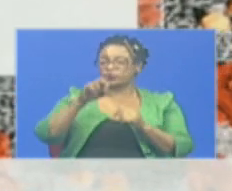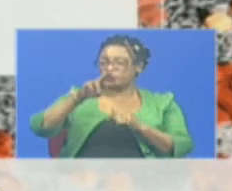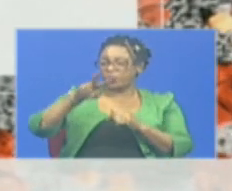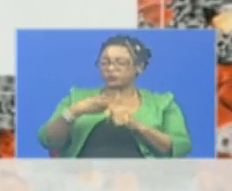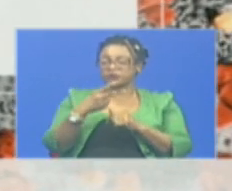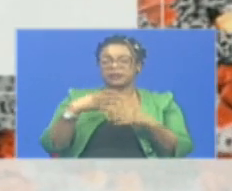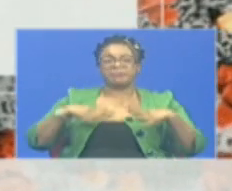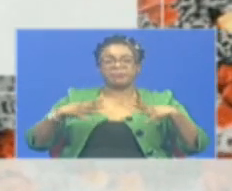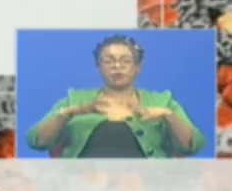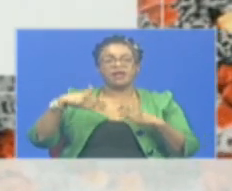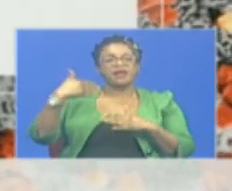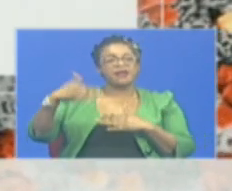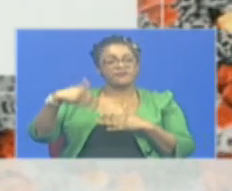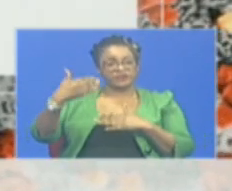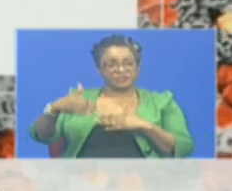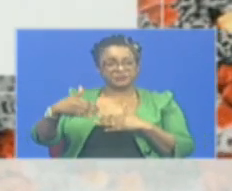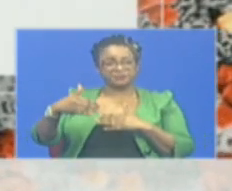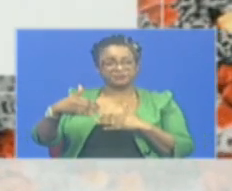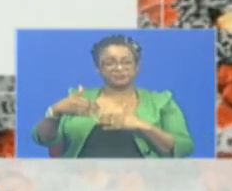daily.